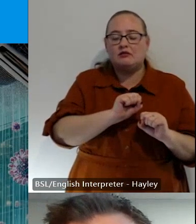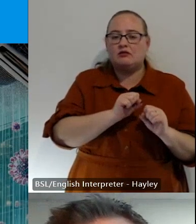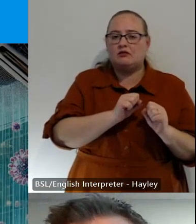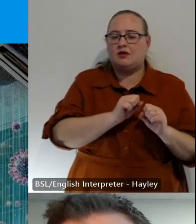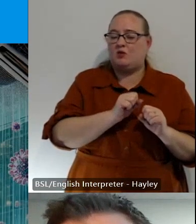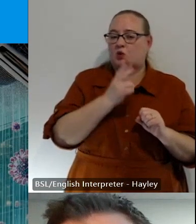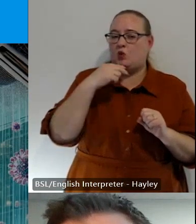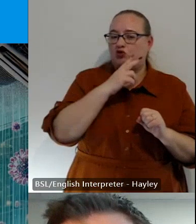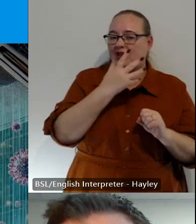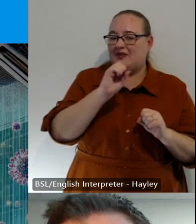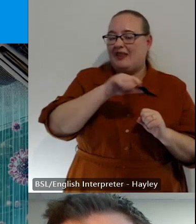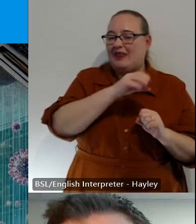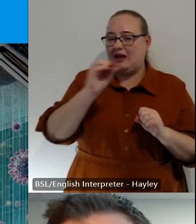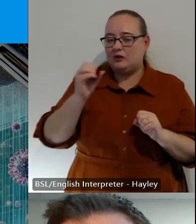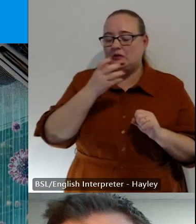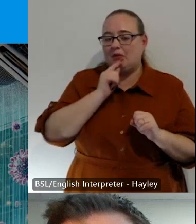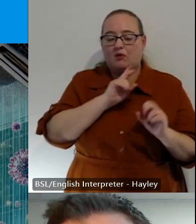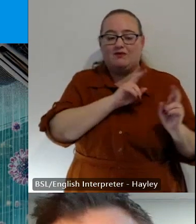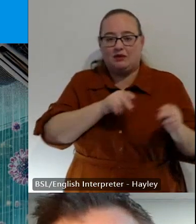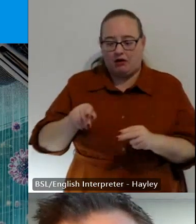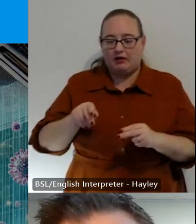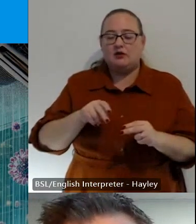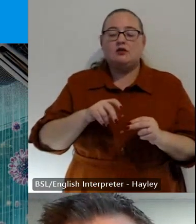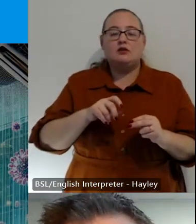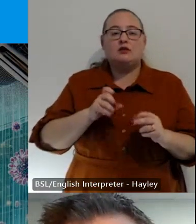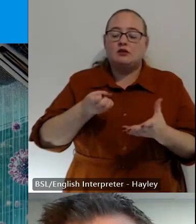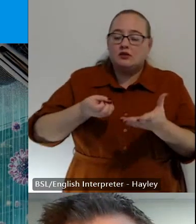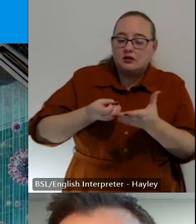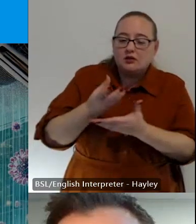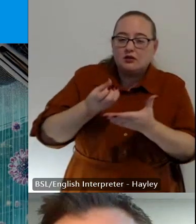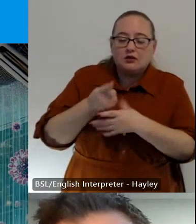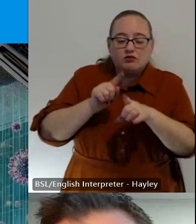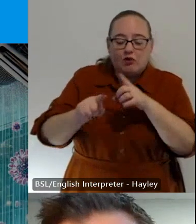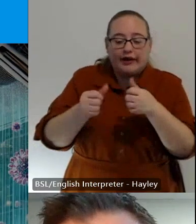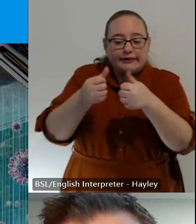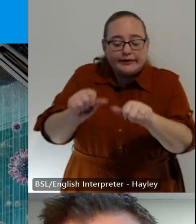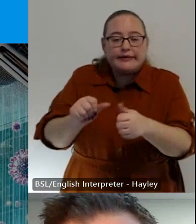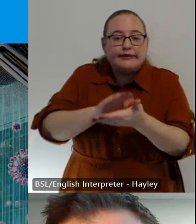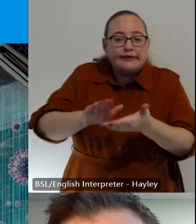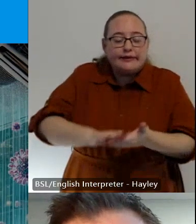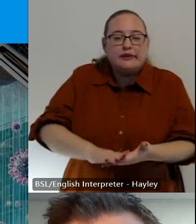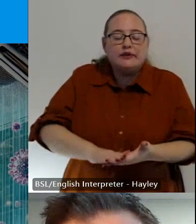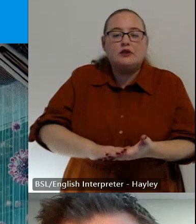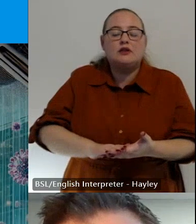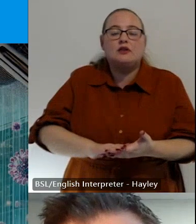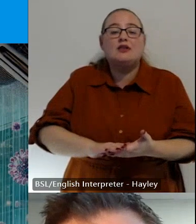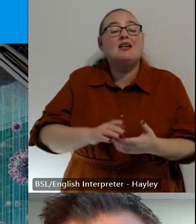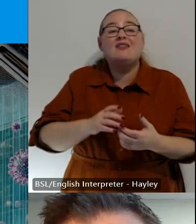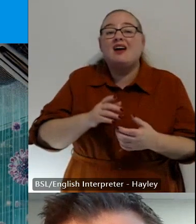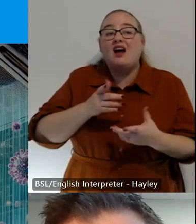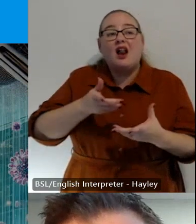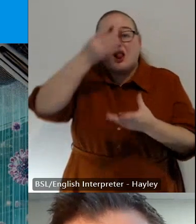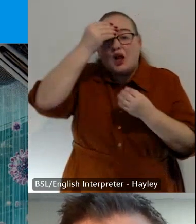and of course the trillions of pounds that have been expended trying to deal with this problem, then we unfortunately face the risk of going through all of this